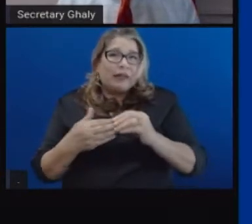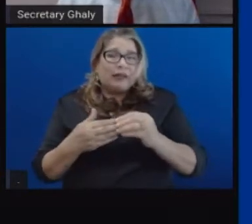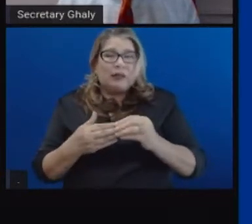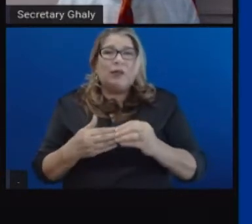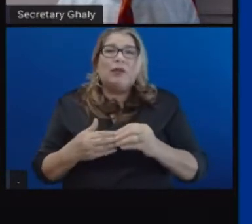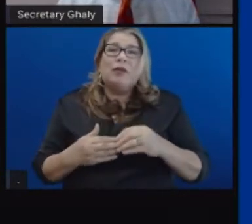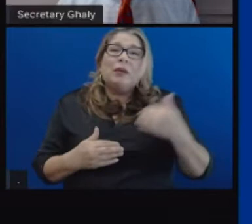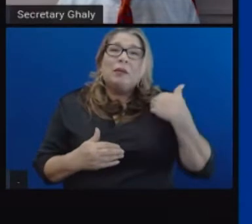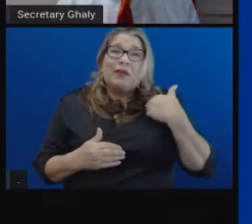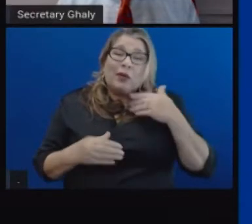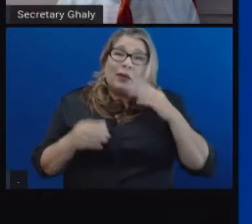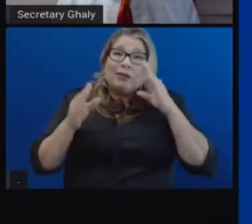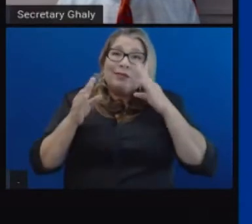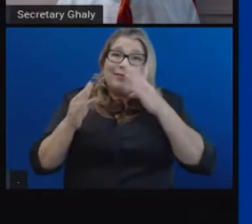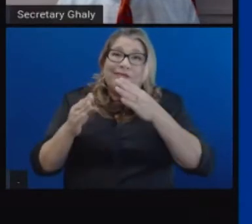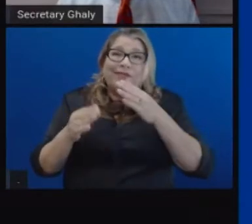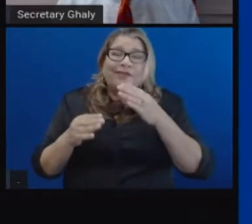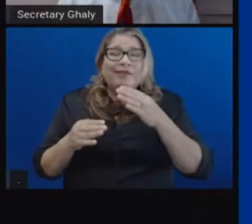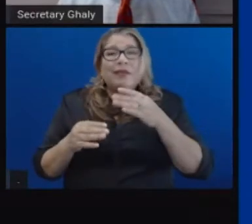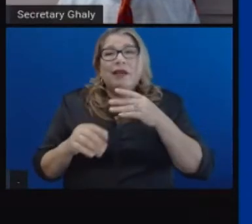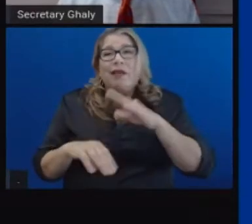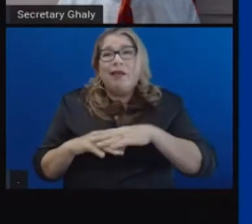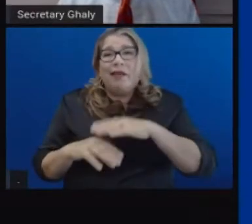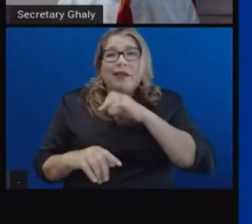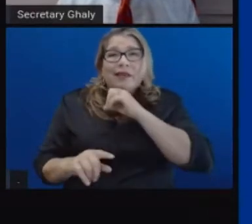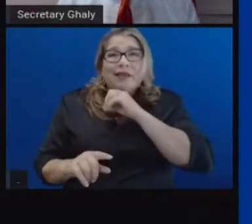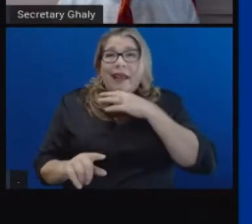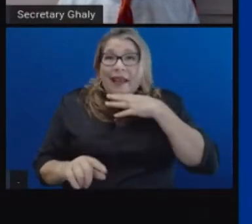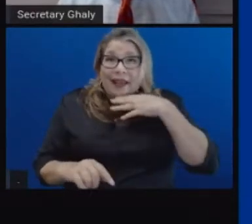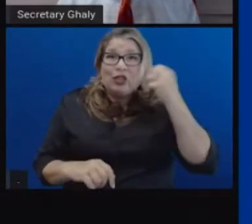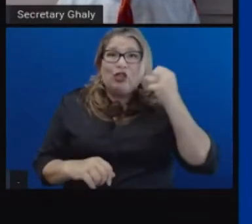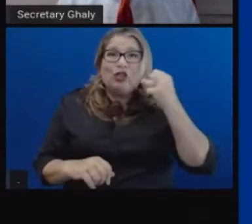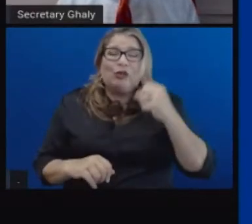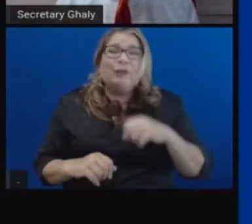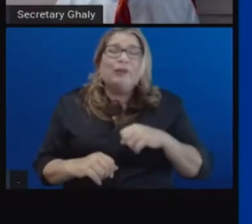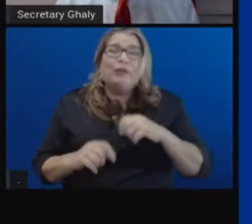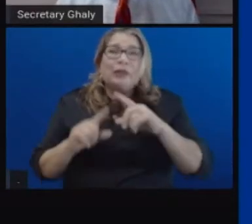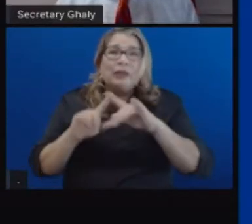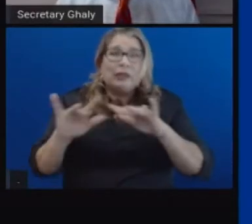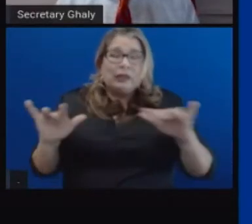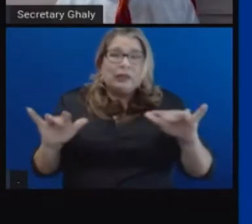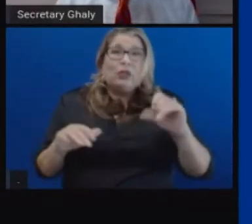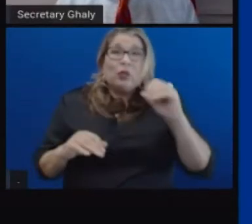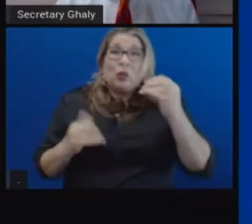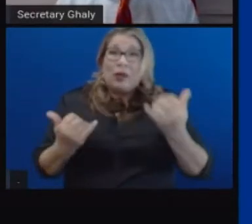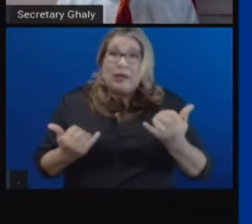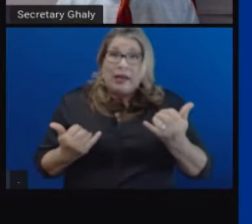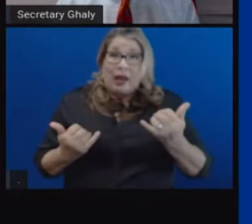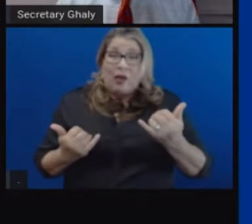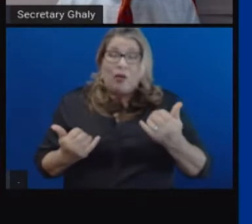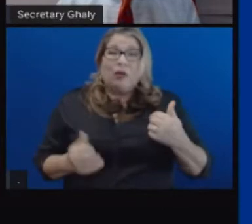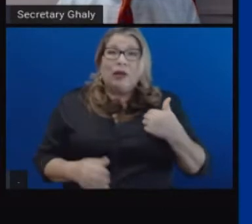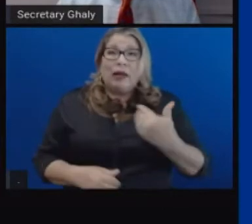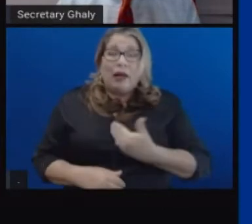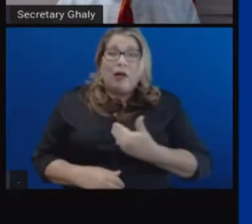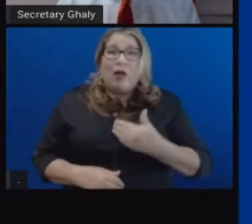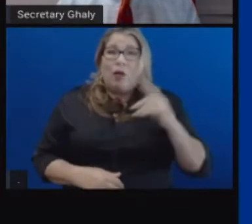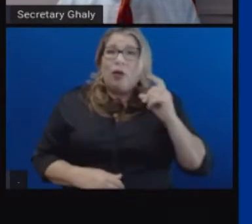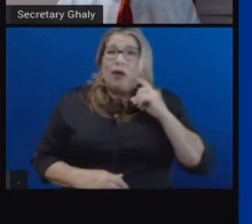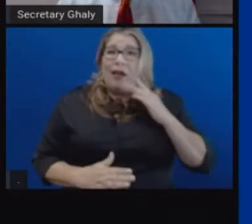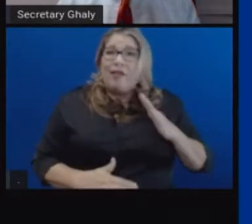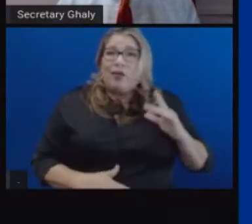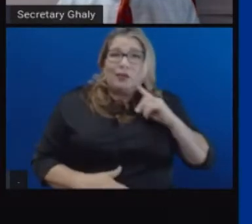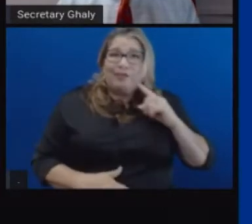higher likelihood of bad disease. The governor has immediately directed us to bring together our drafting guidelines work group,